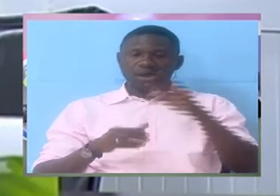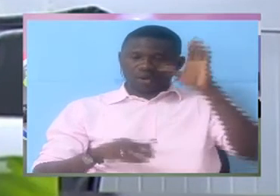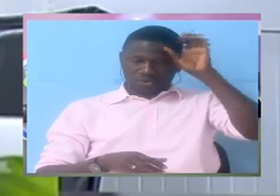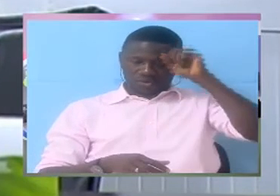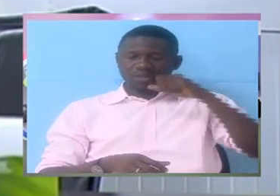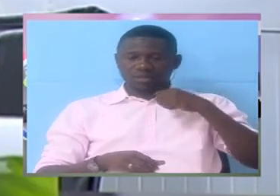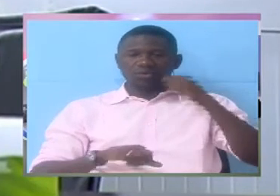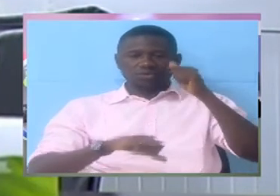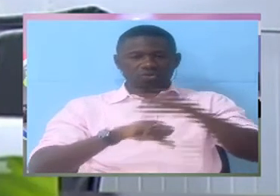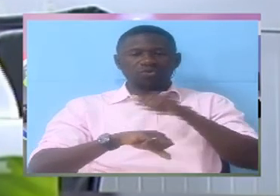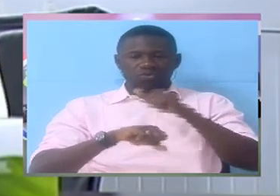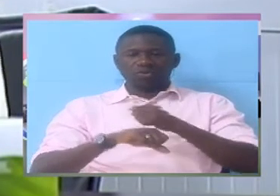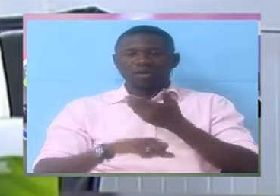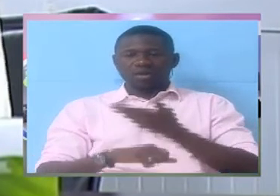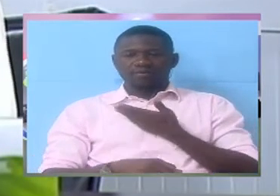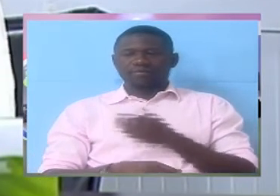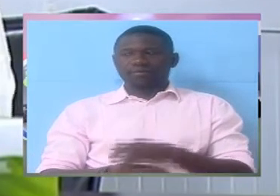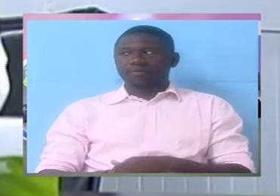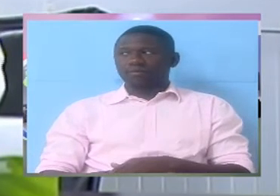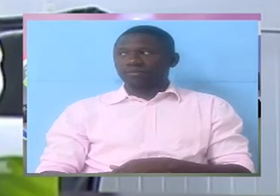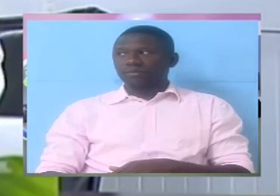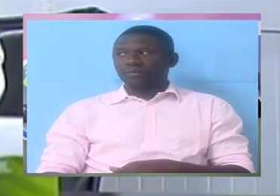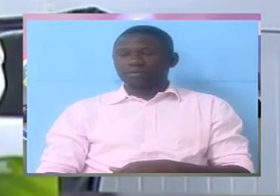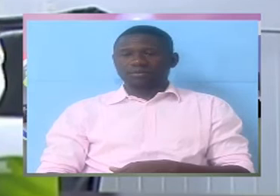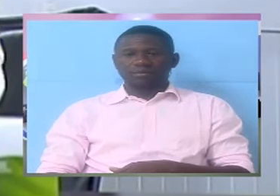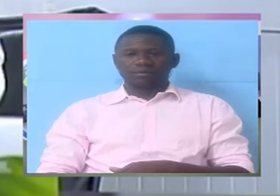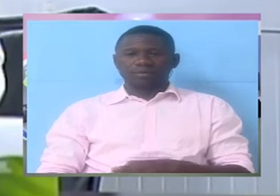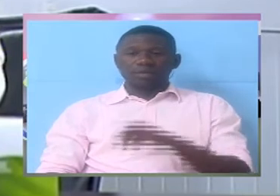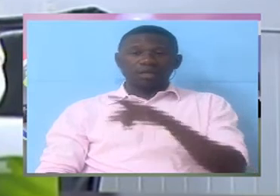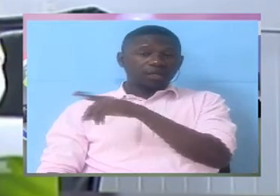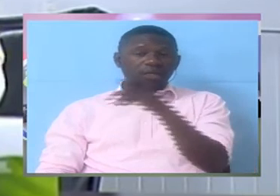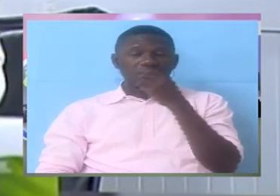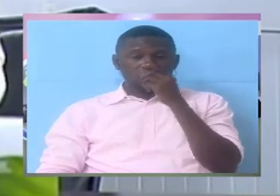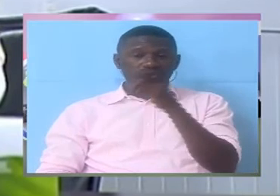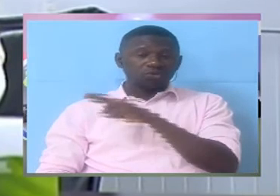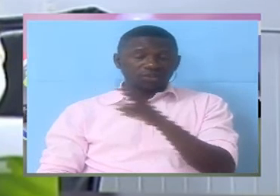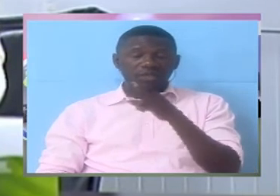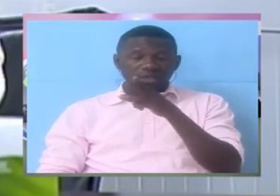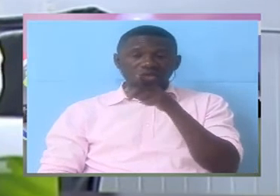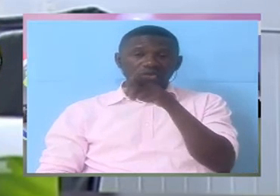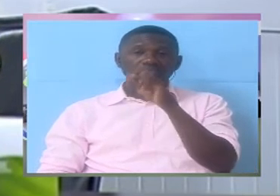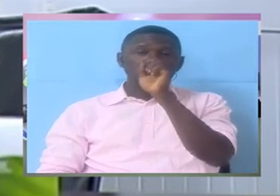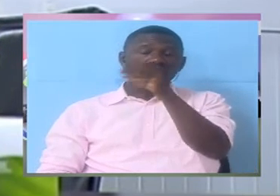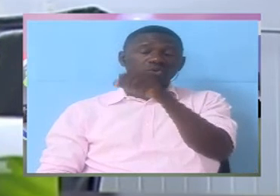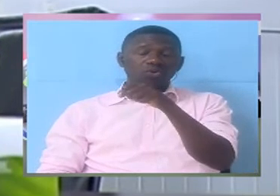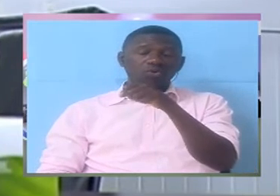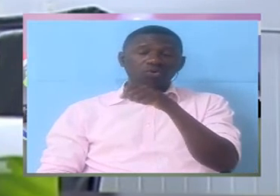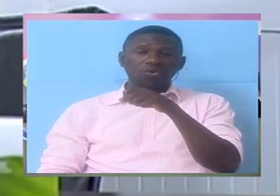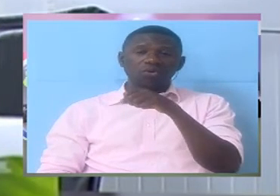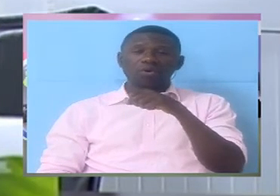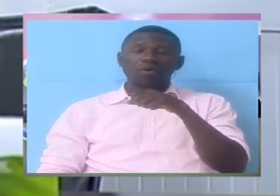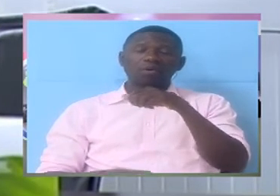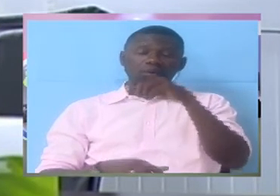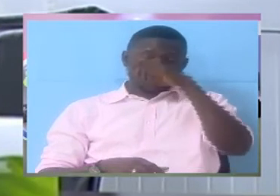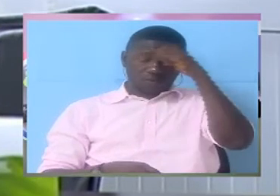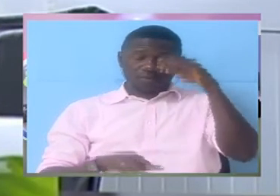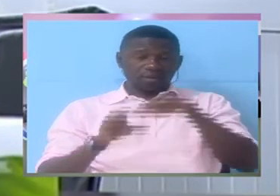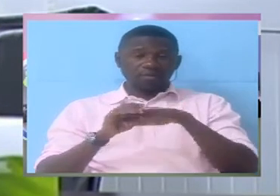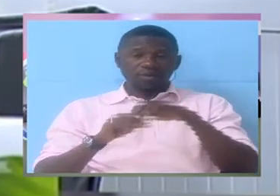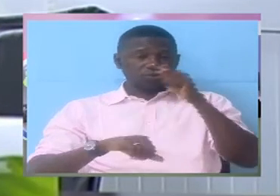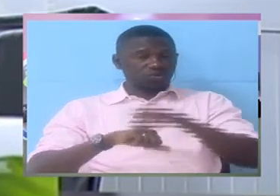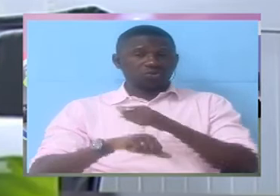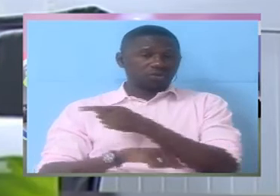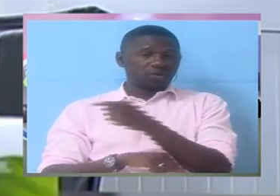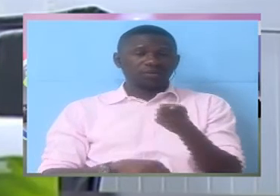ko iye tajire yale. Well, they did not say your guys tortured them. They said you and Abdoulaye Kujabi tortured them. Ma fo etela dinnoli ye